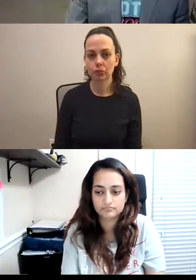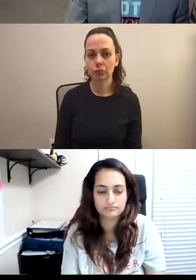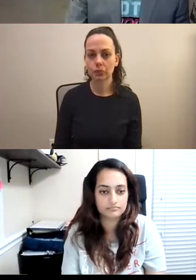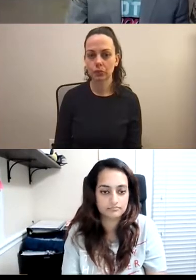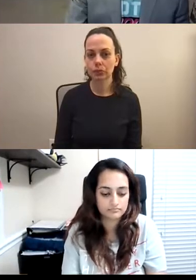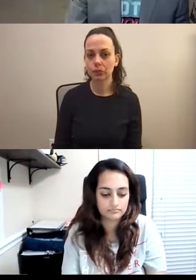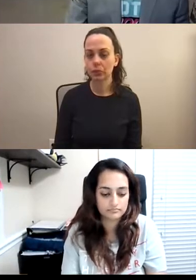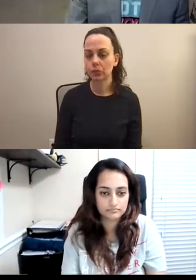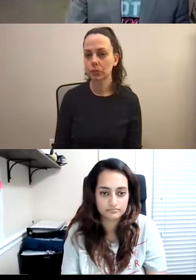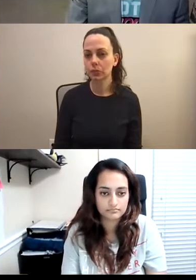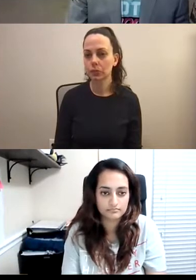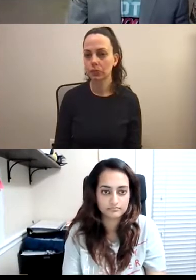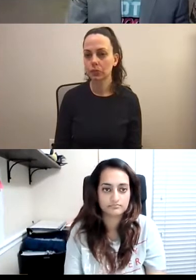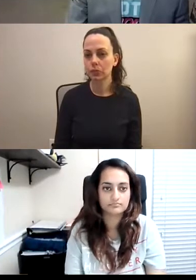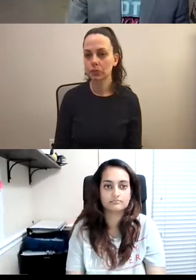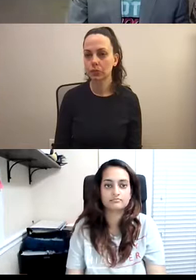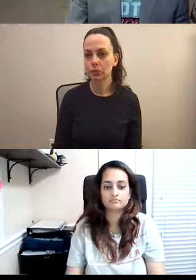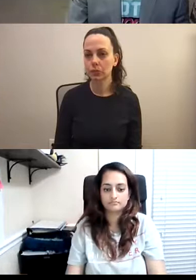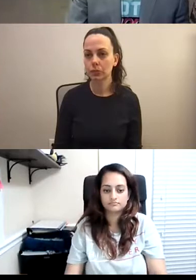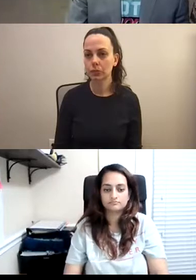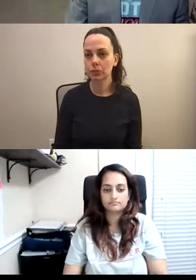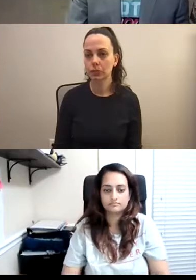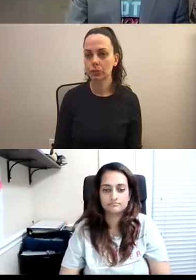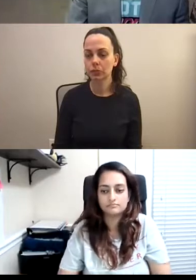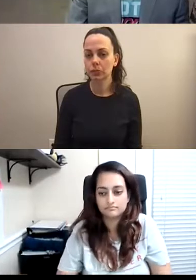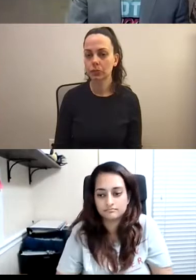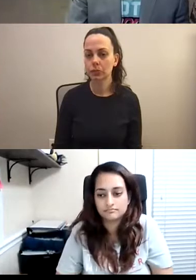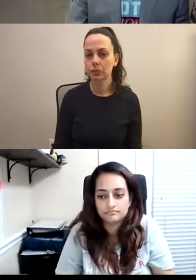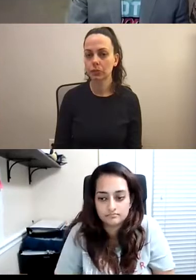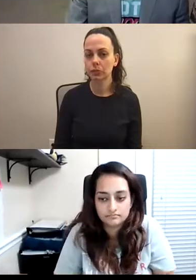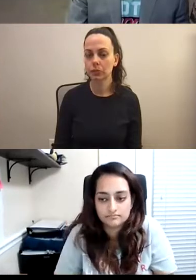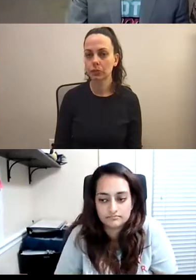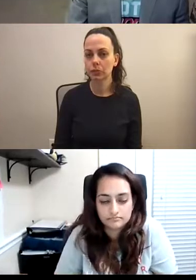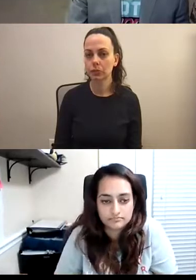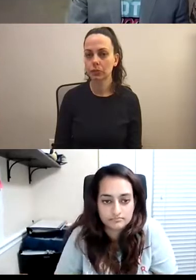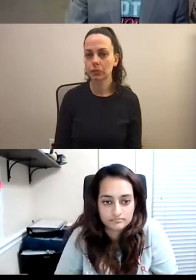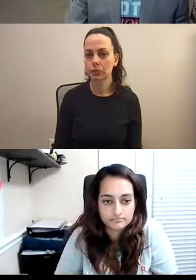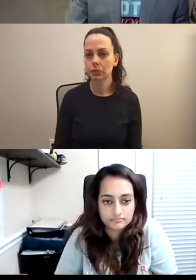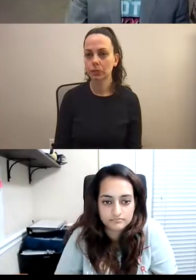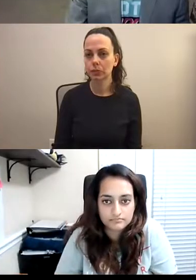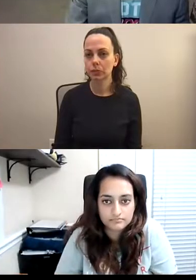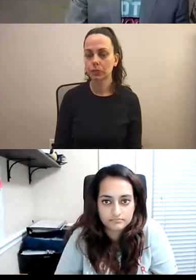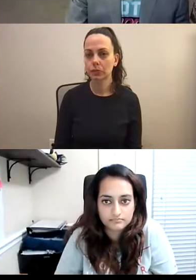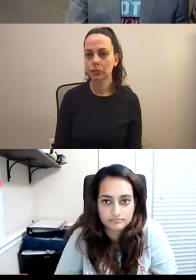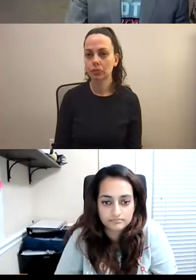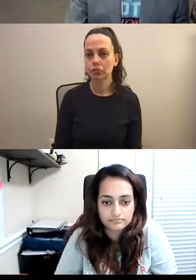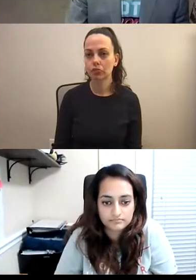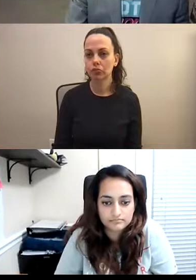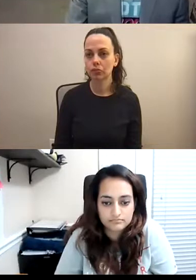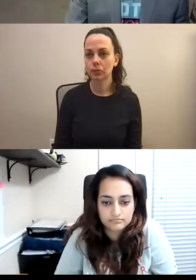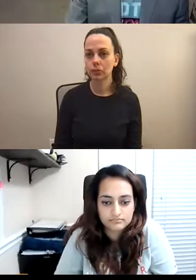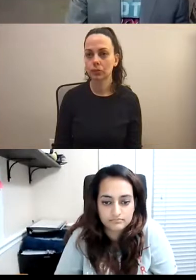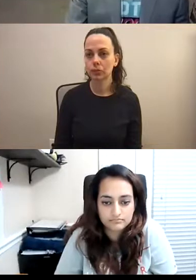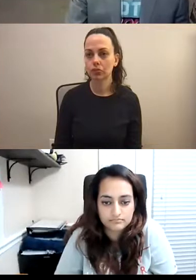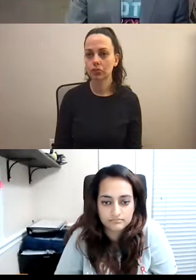because I am as independent as I am, they are completely dismissive